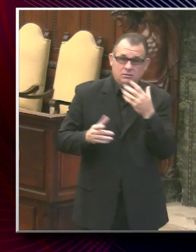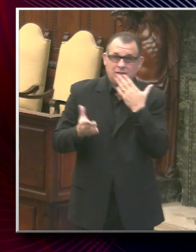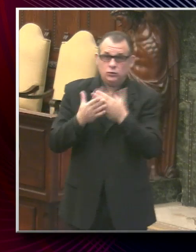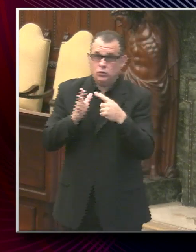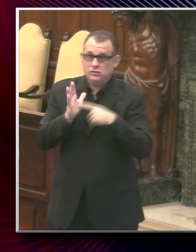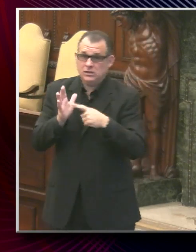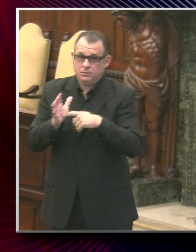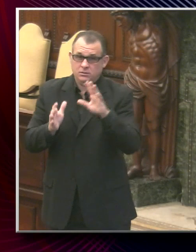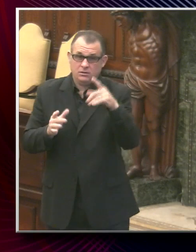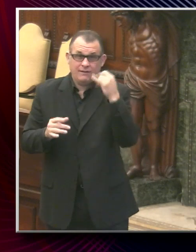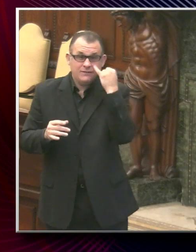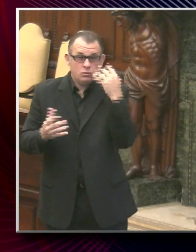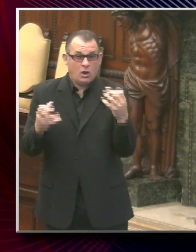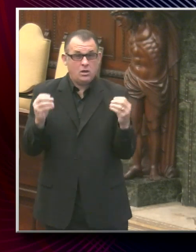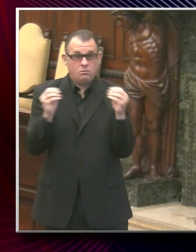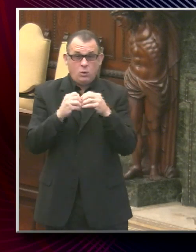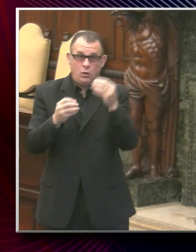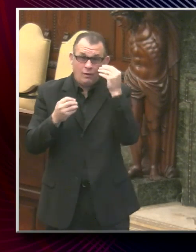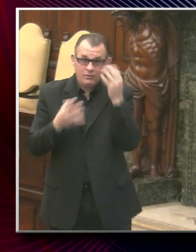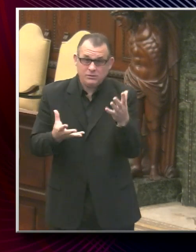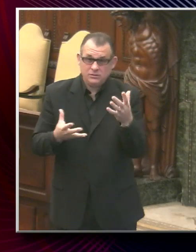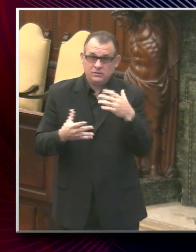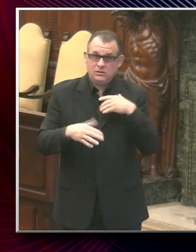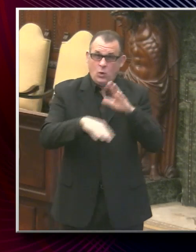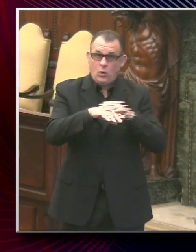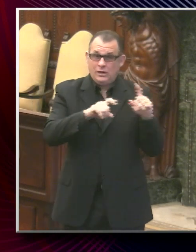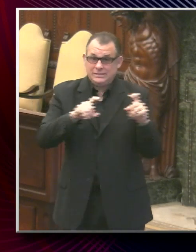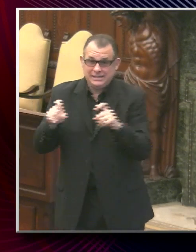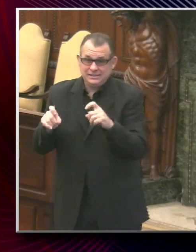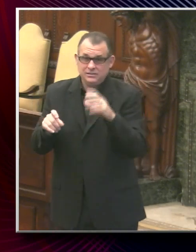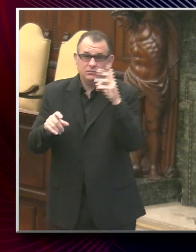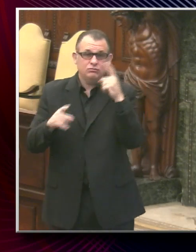testing and how to get tested, just go to our website,